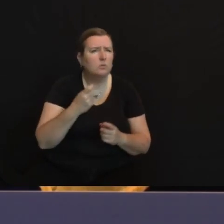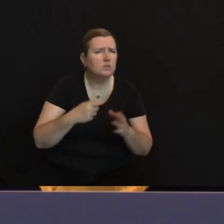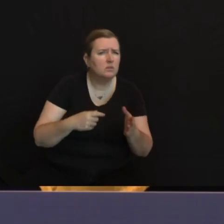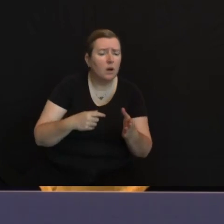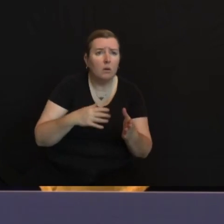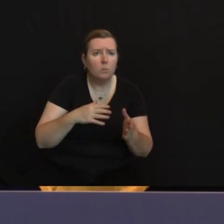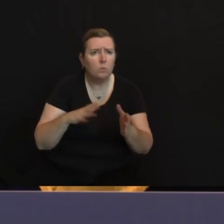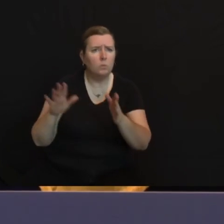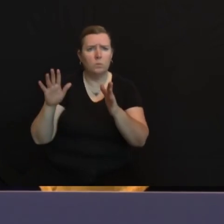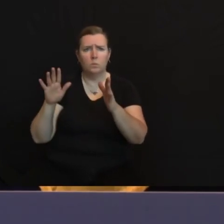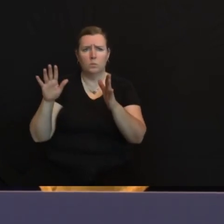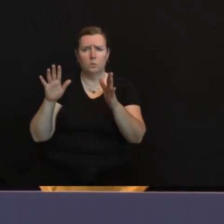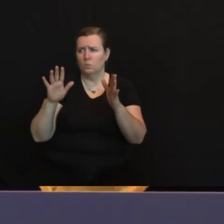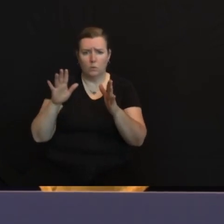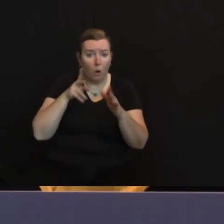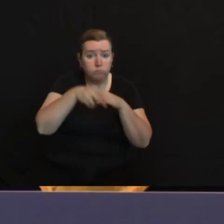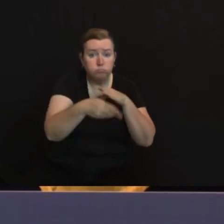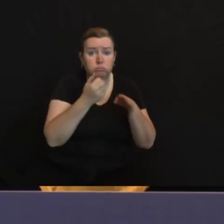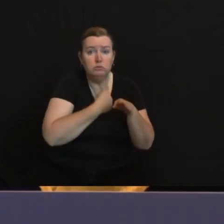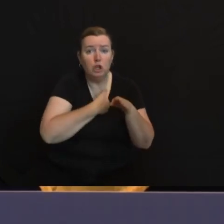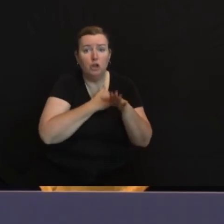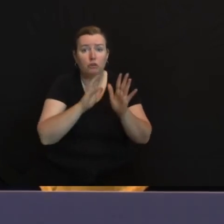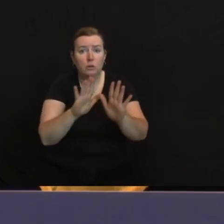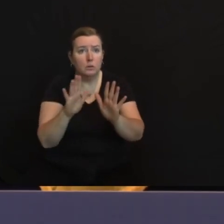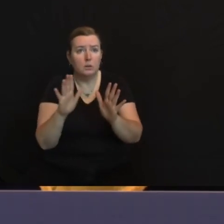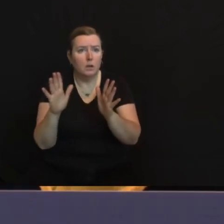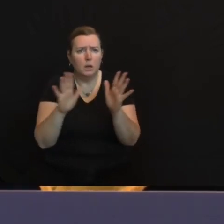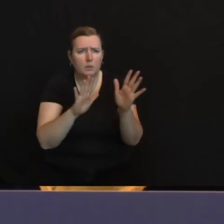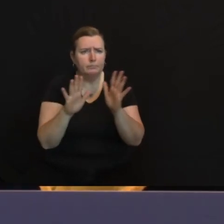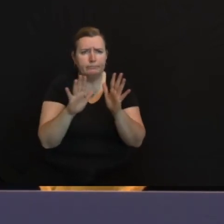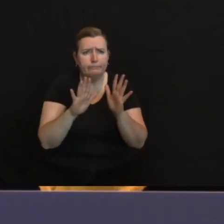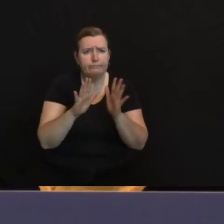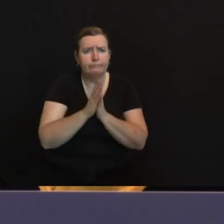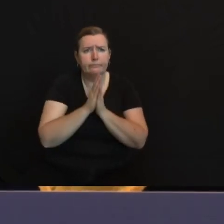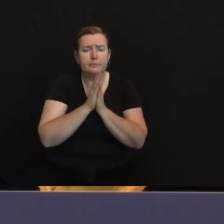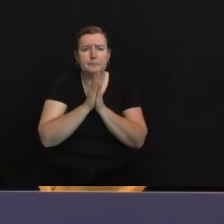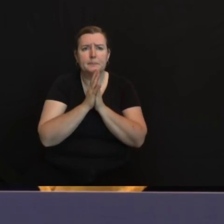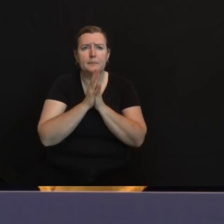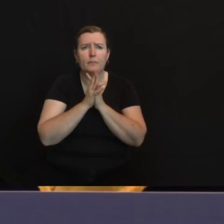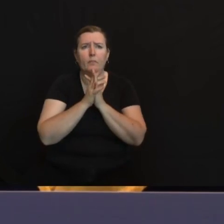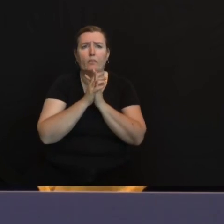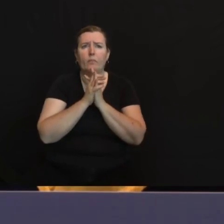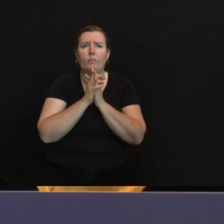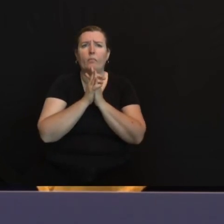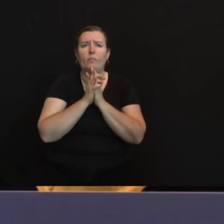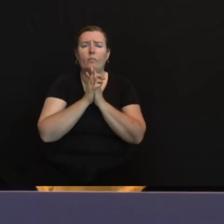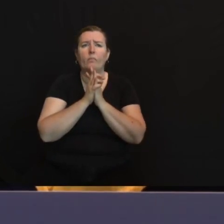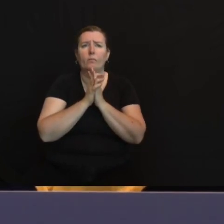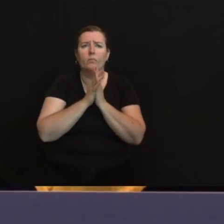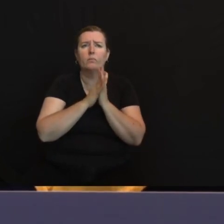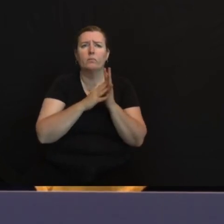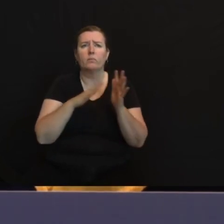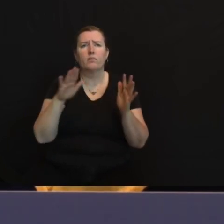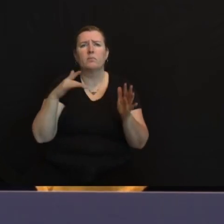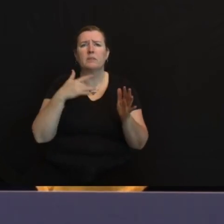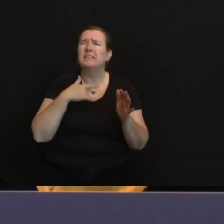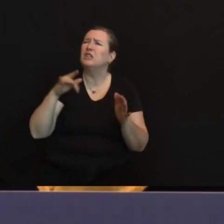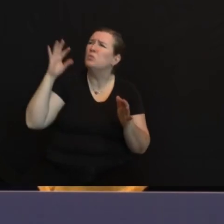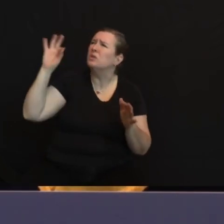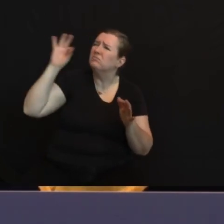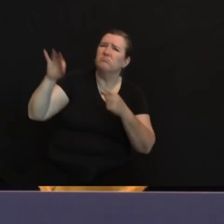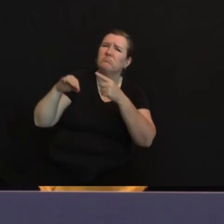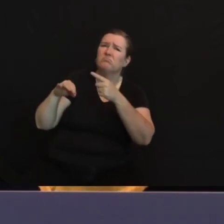apologize. It's okay. You It's all right. were blocking. I just figured you didn't I am like me sorry. or something. You've relied on the bully pulpit quite a bit through this pandemic. Are you worried